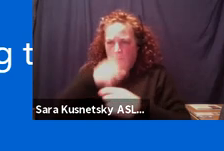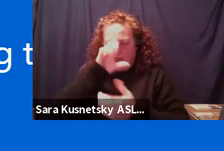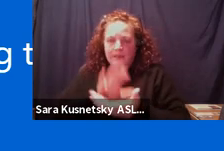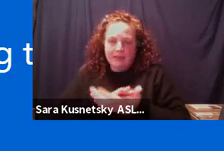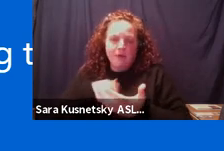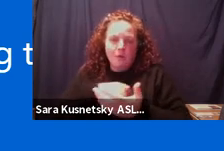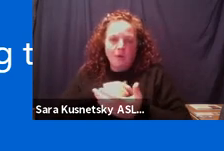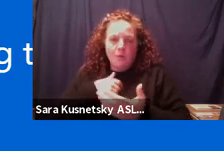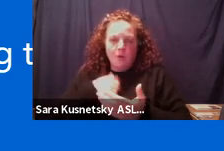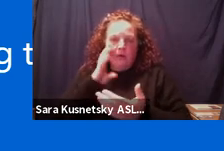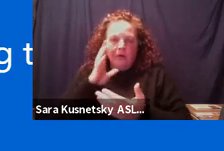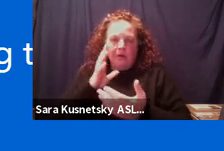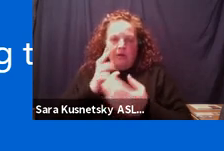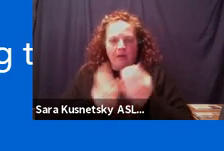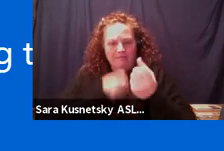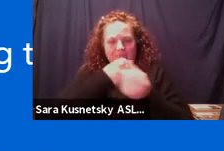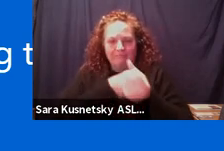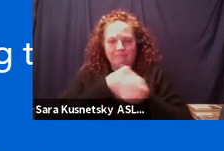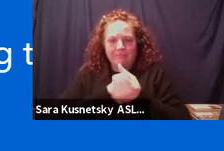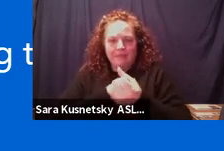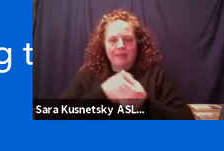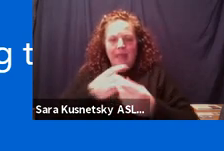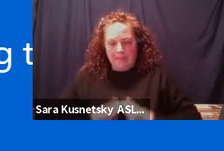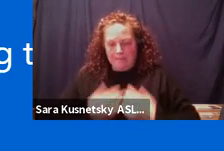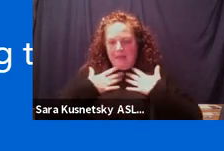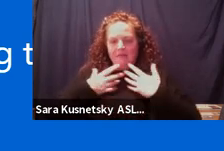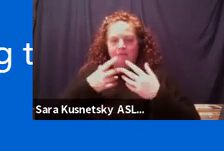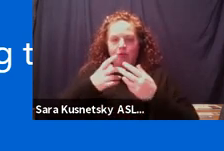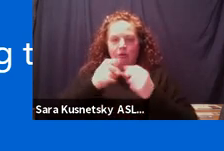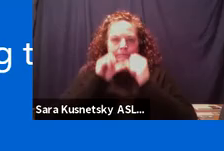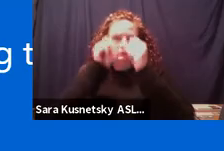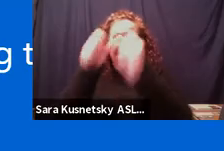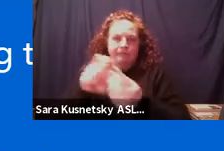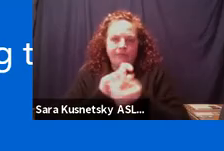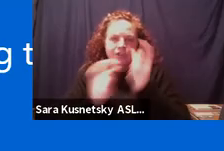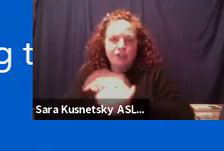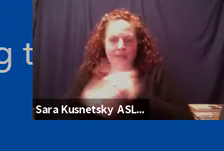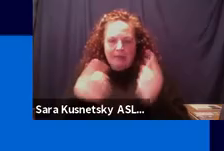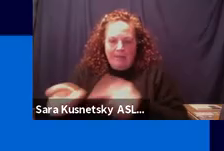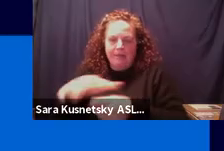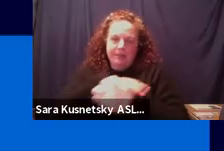substantial, meaningful, and sustained change in our district.